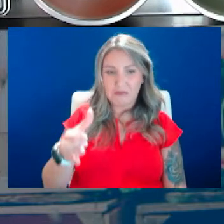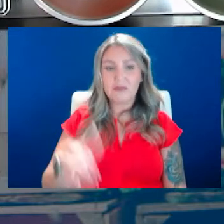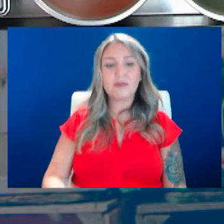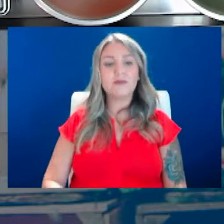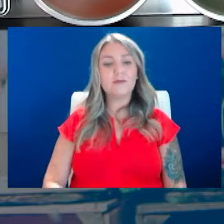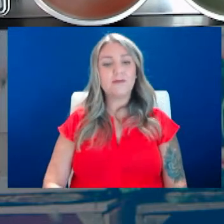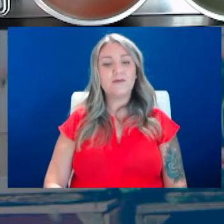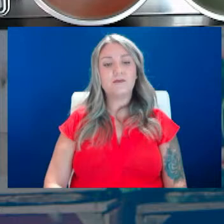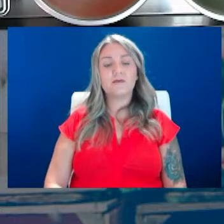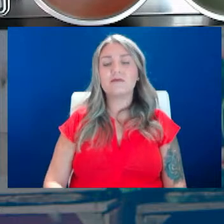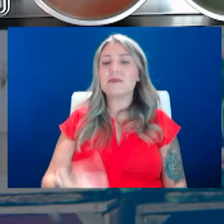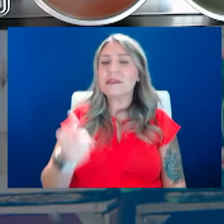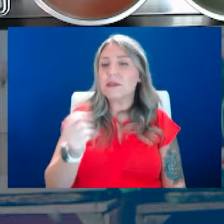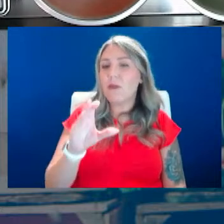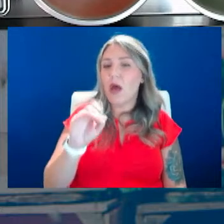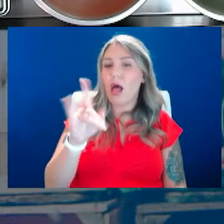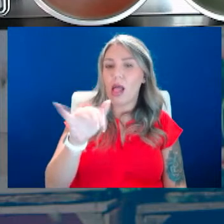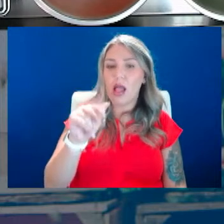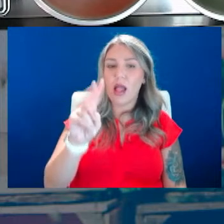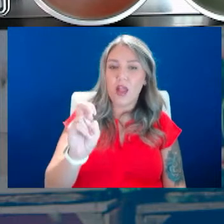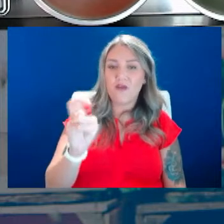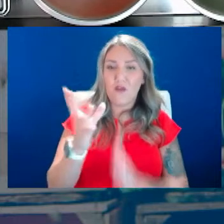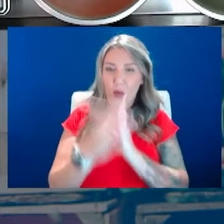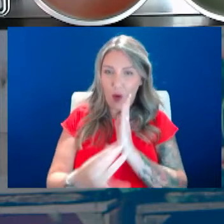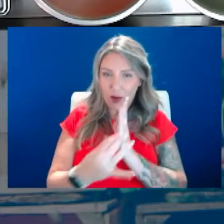a little bit of olive oil,